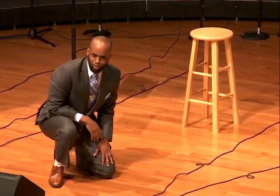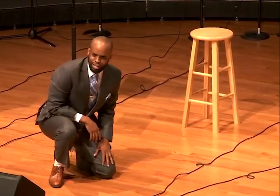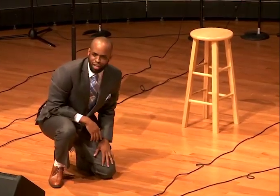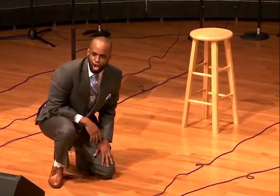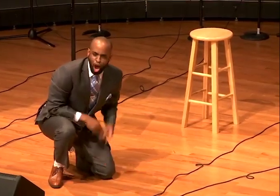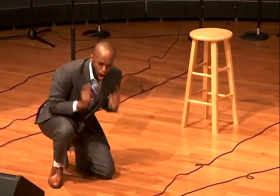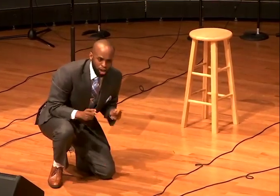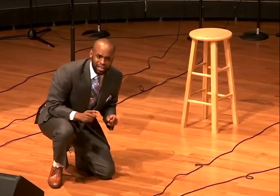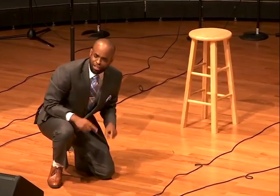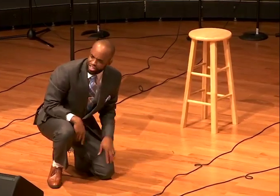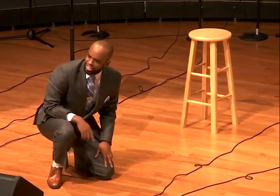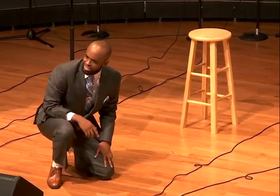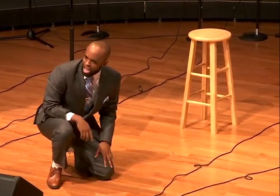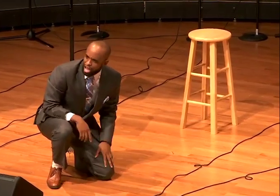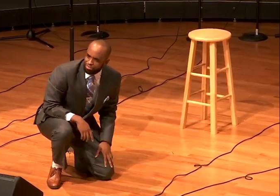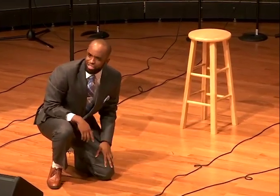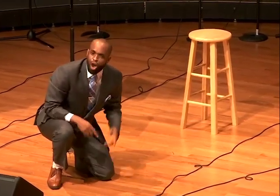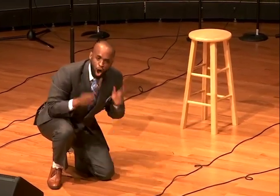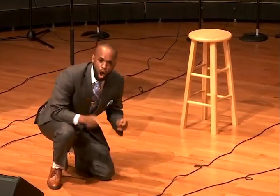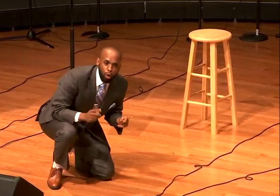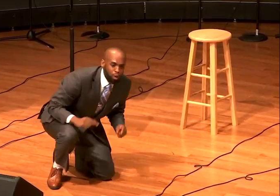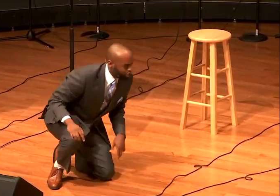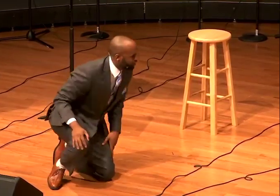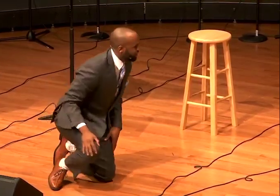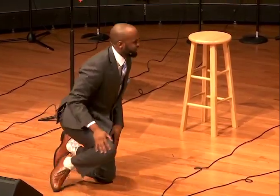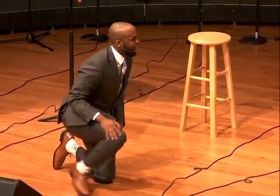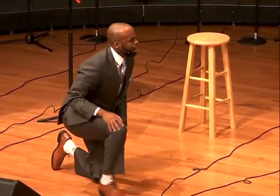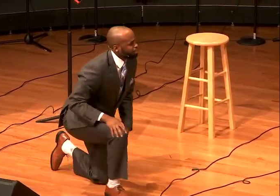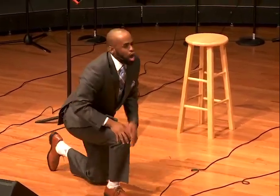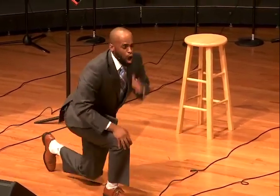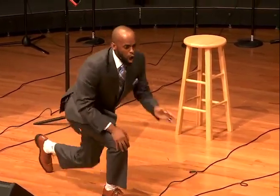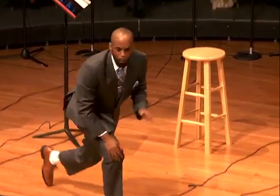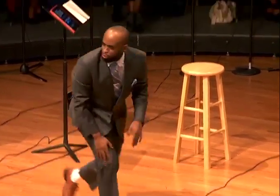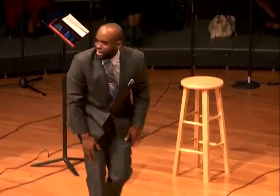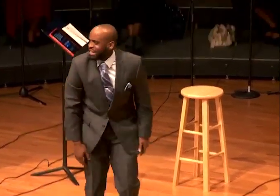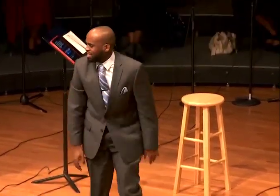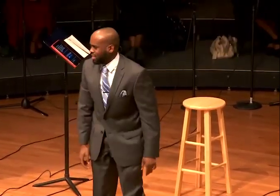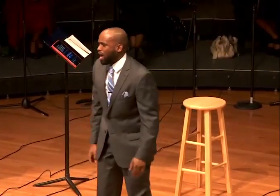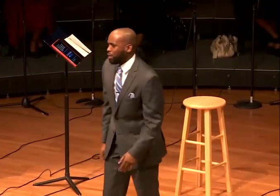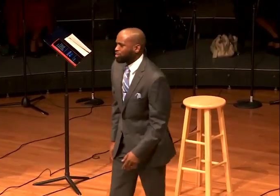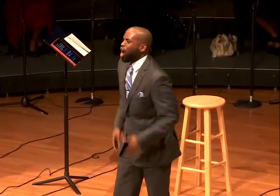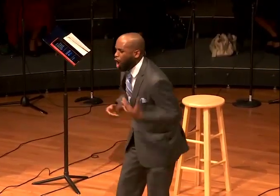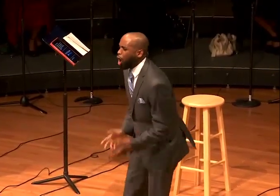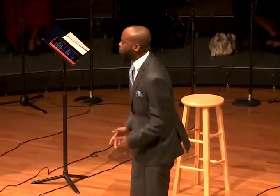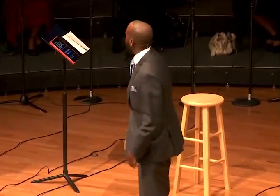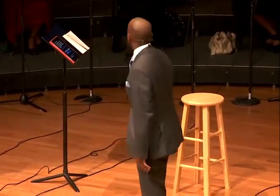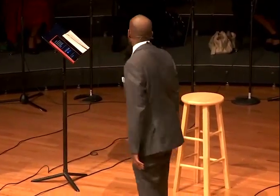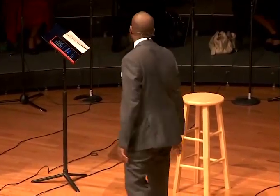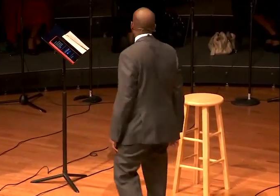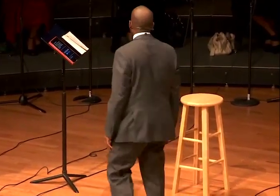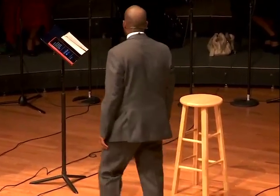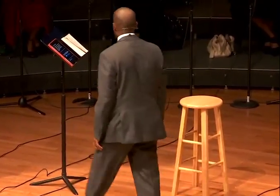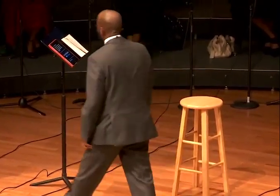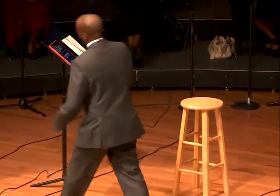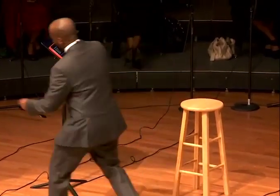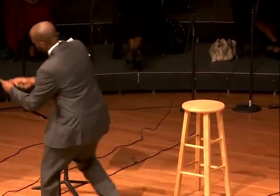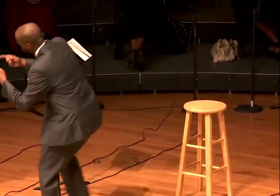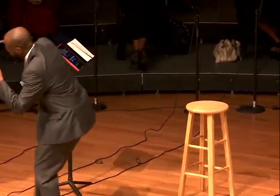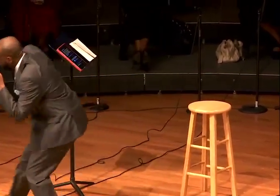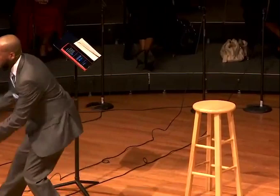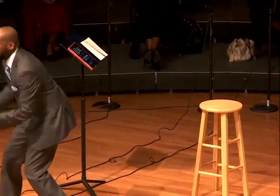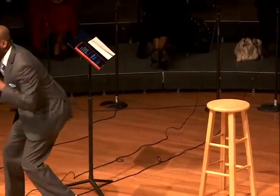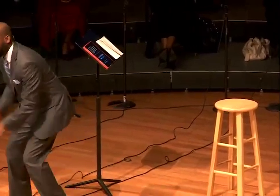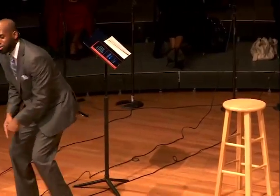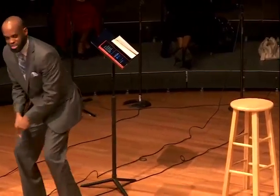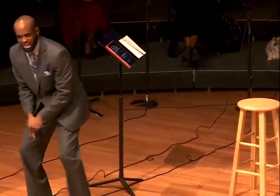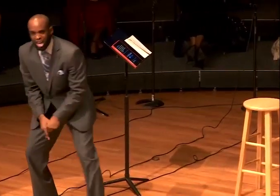the story. All liturgy stops, all worship stops, all praise stops, all preaching stops, because